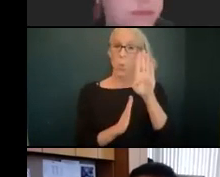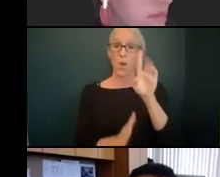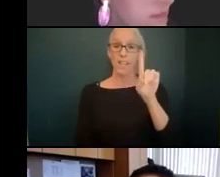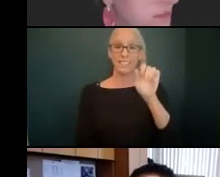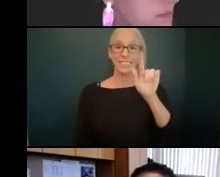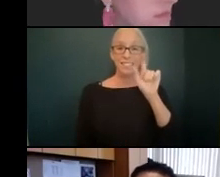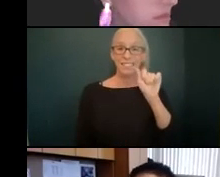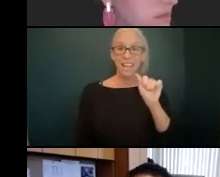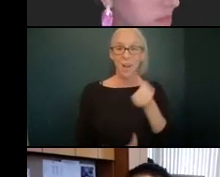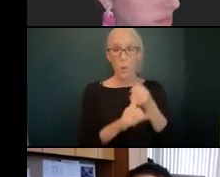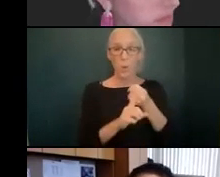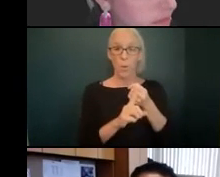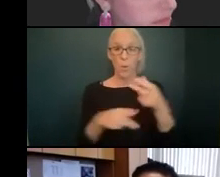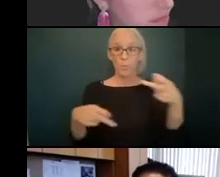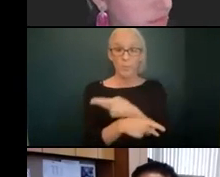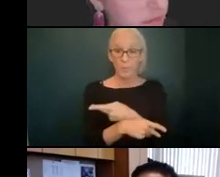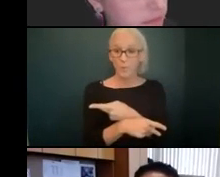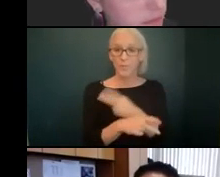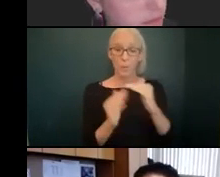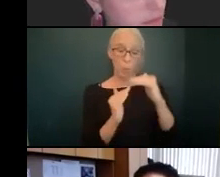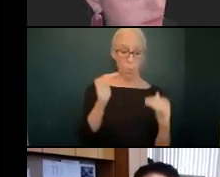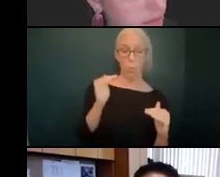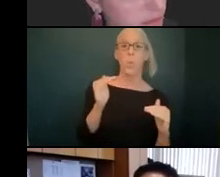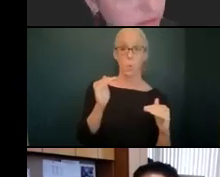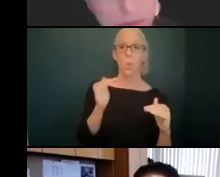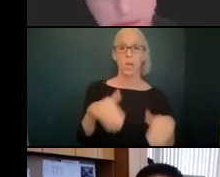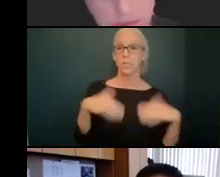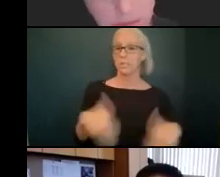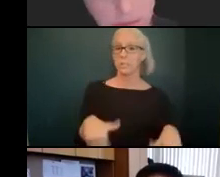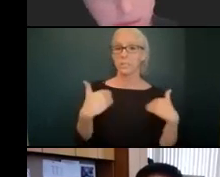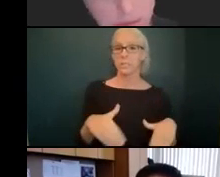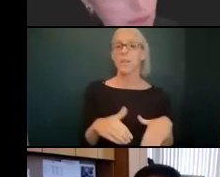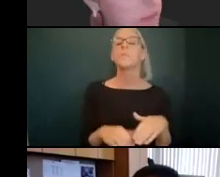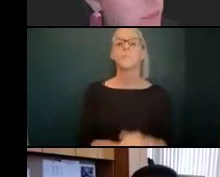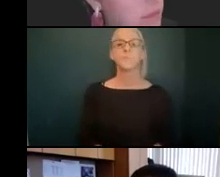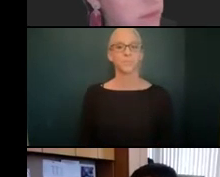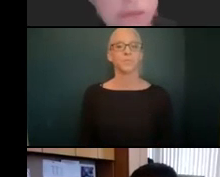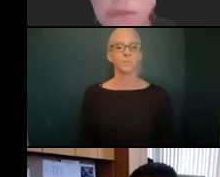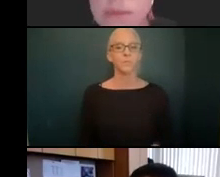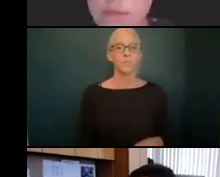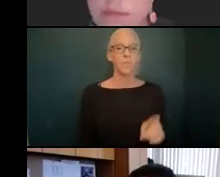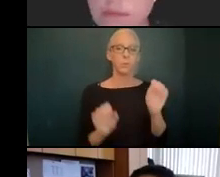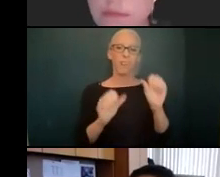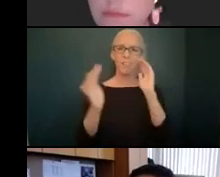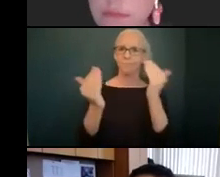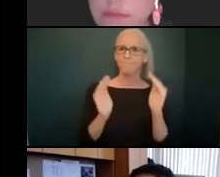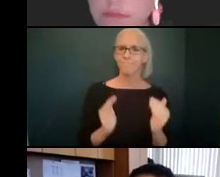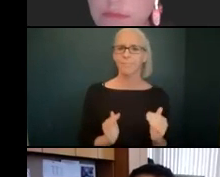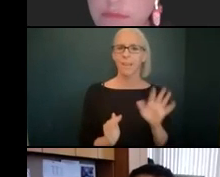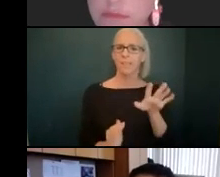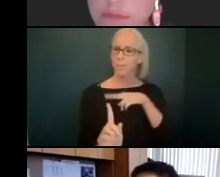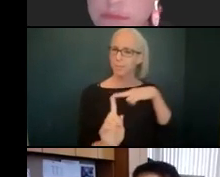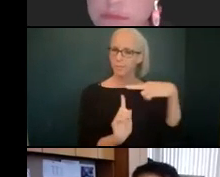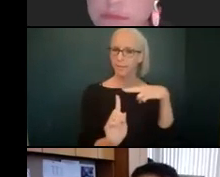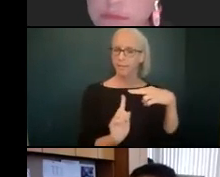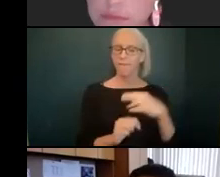see how terribly disproportionately affected we have been with a lot of these. So it's always put into perspective. But the good thing is that